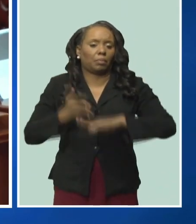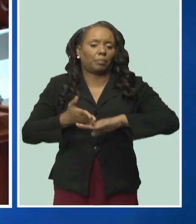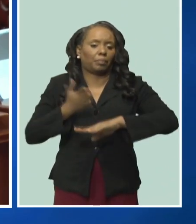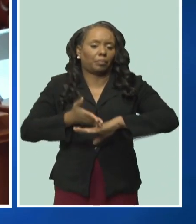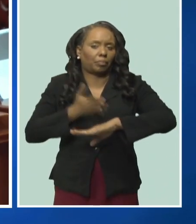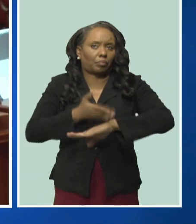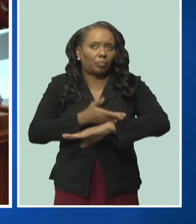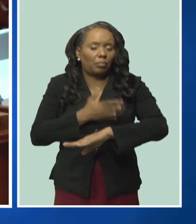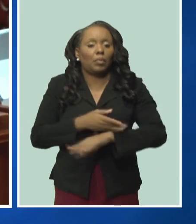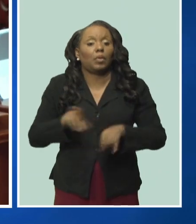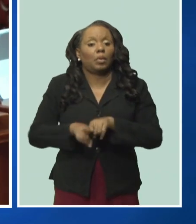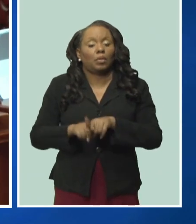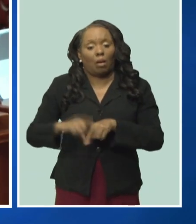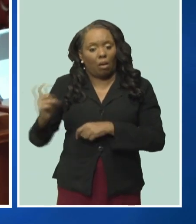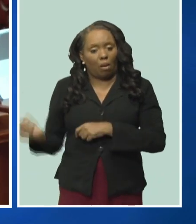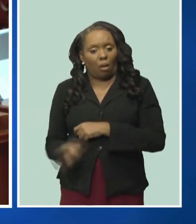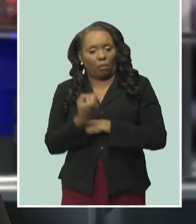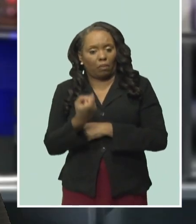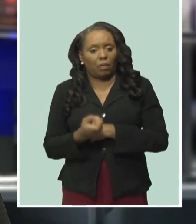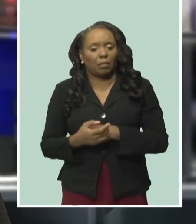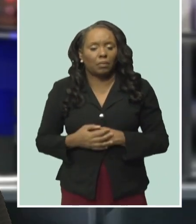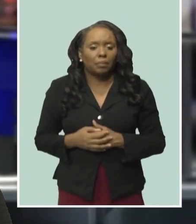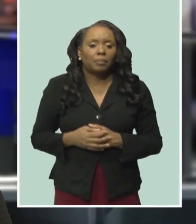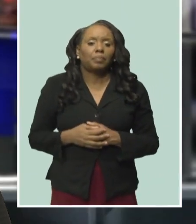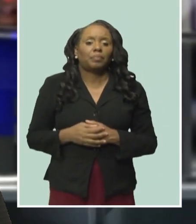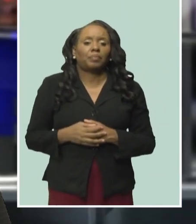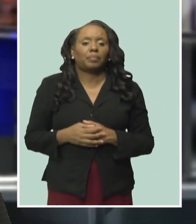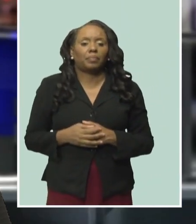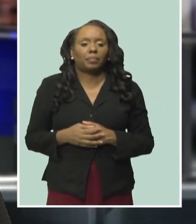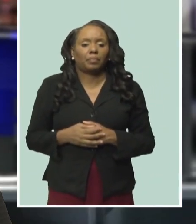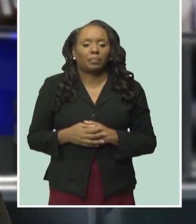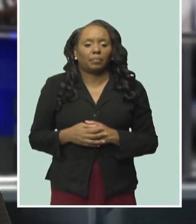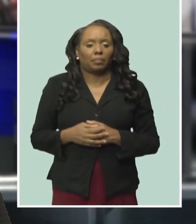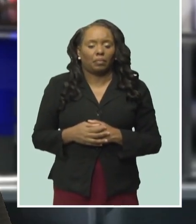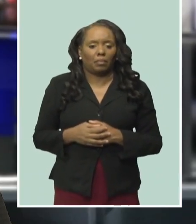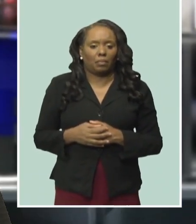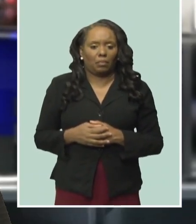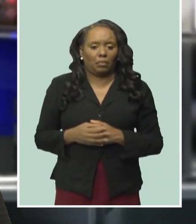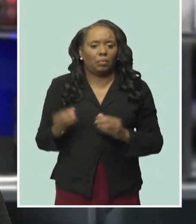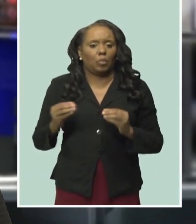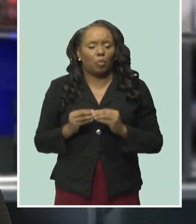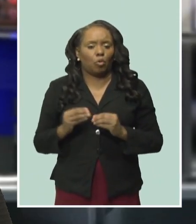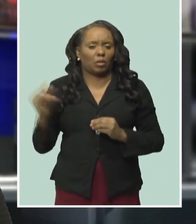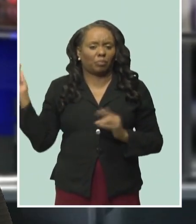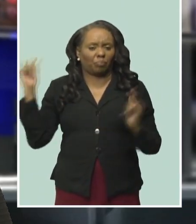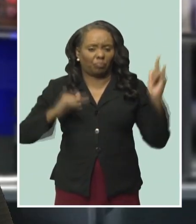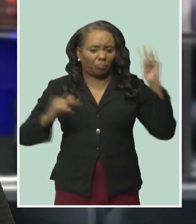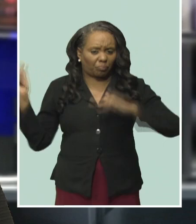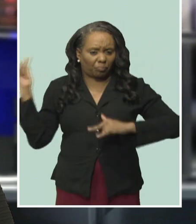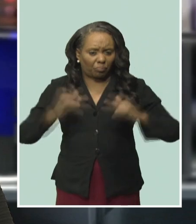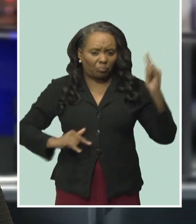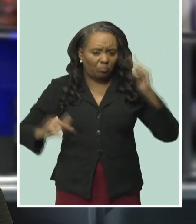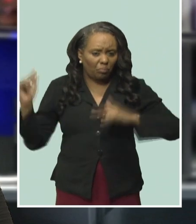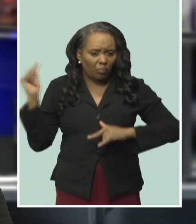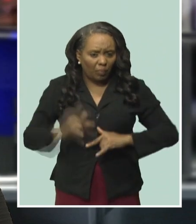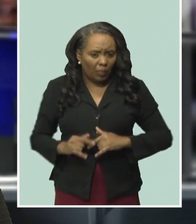our golf tournaments on island. The efforts to boost airlift and arrivals has also been bearing fruit based